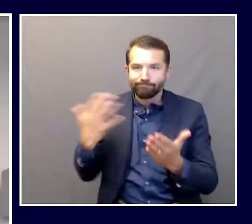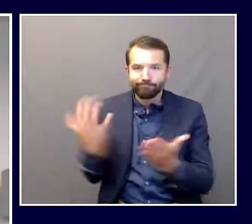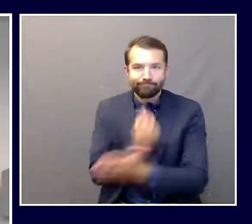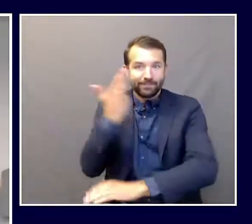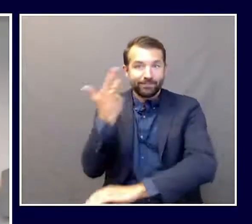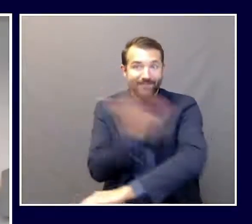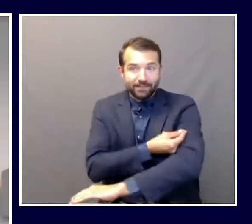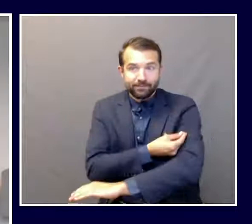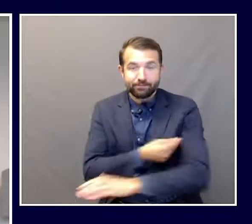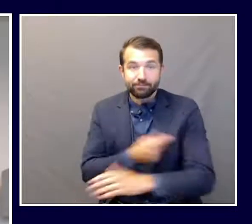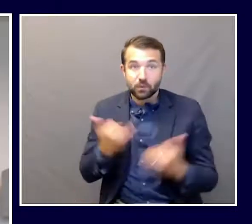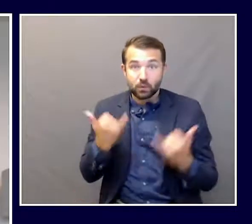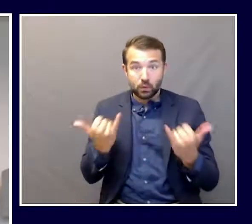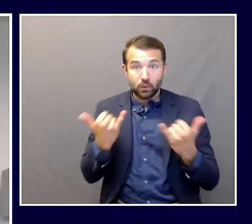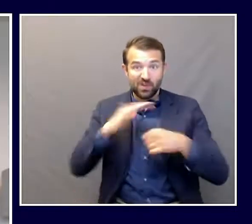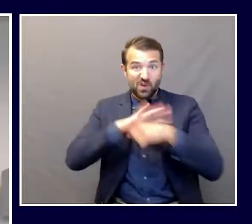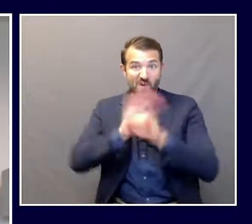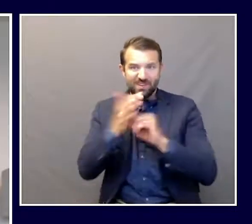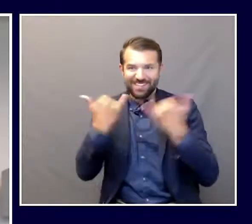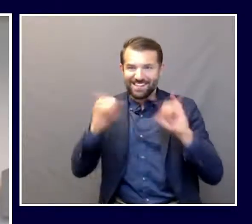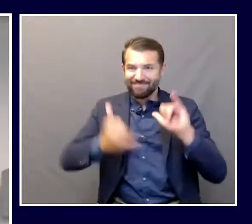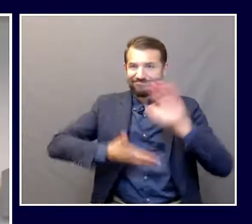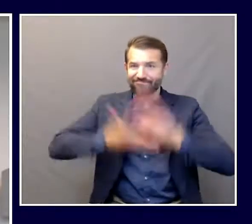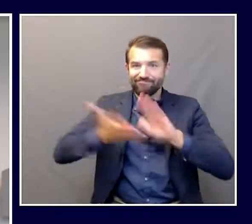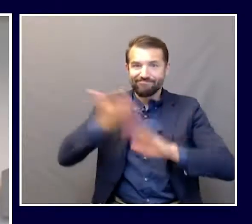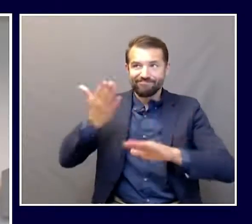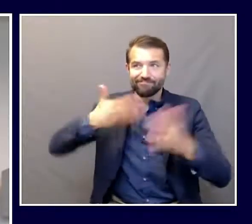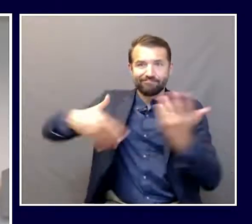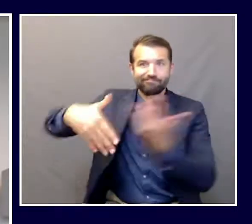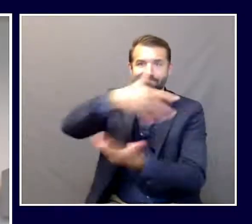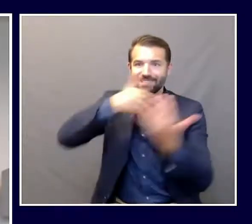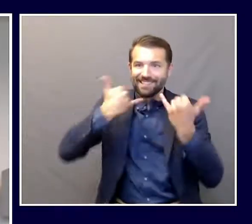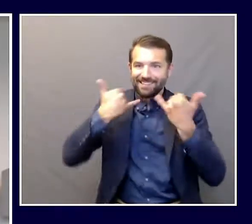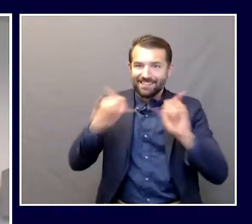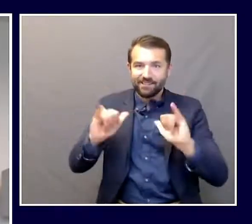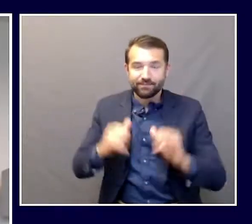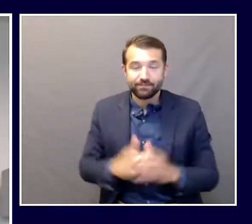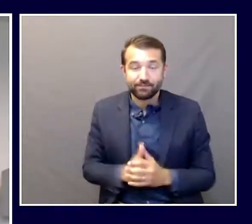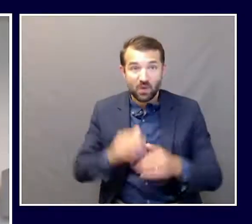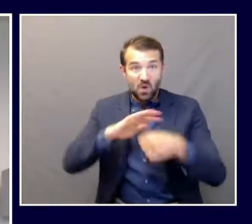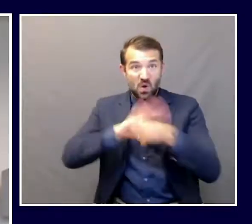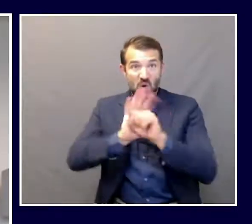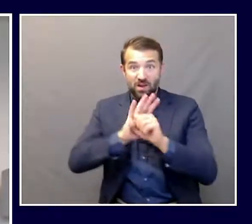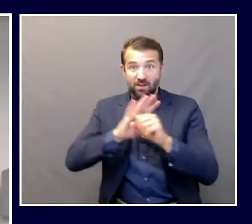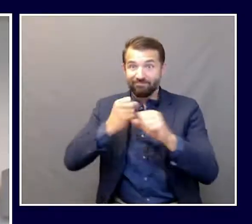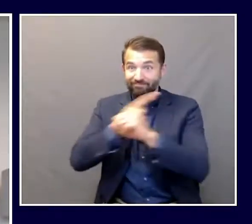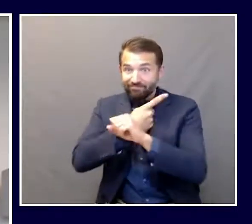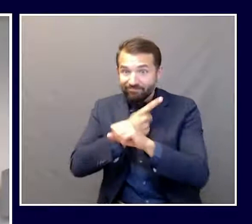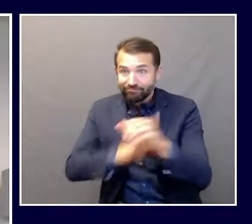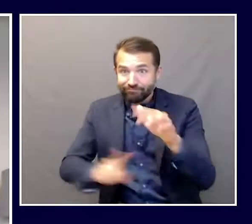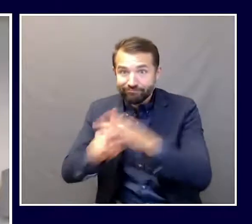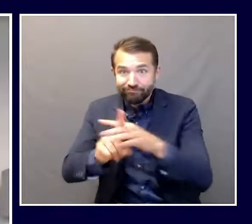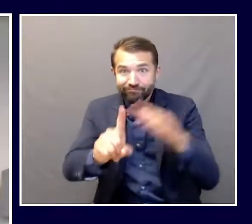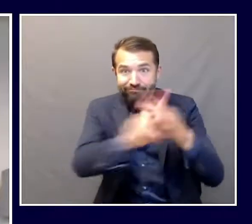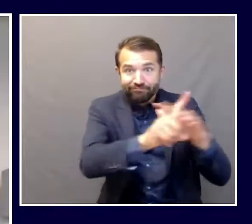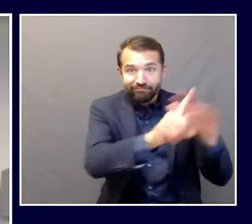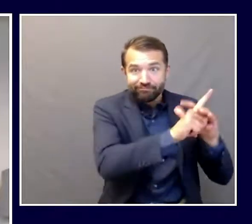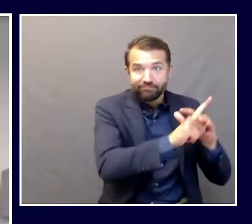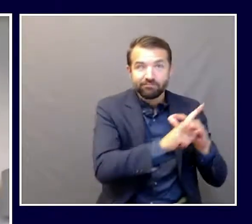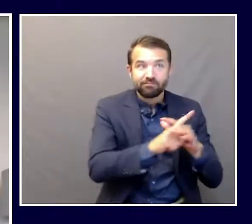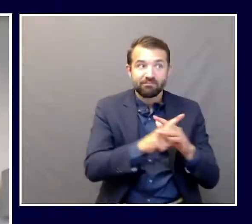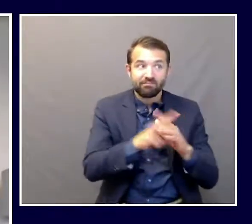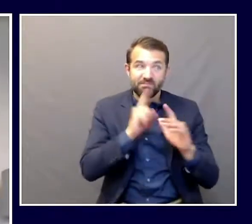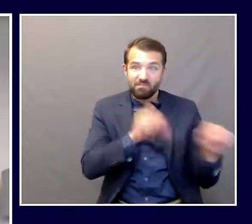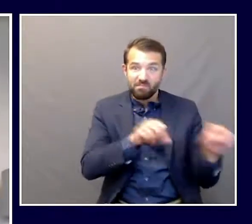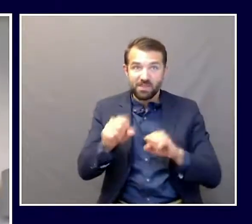to be prepared for a potential uptick in cases should that occur at any point in the summer or the fall. It also